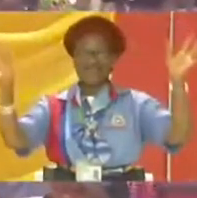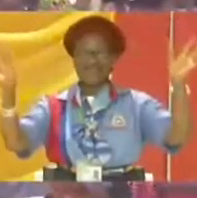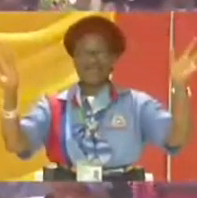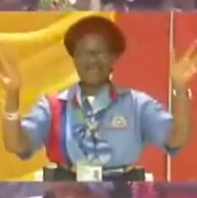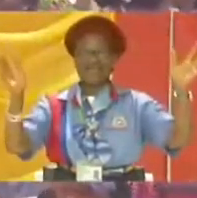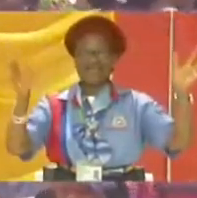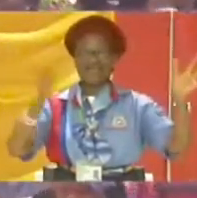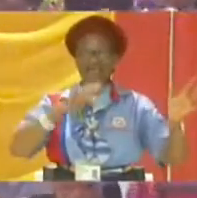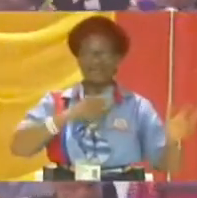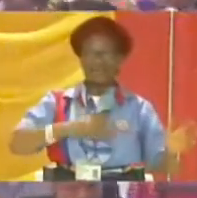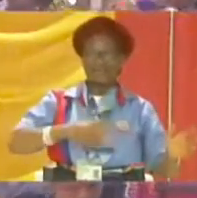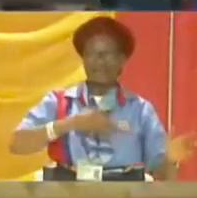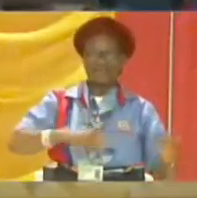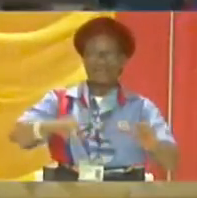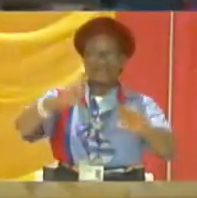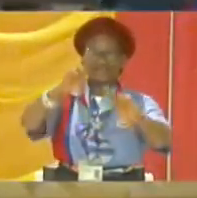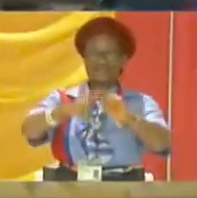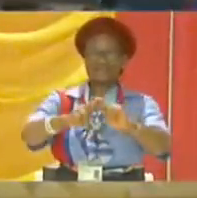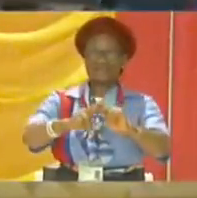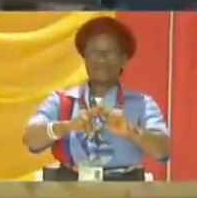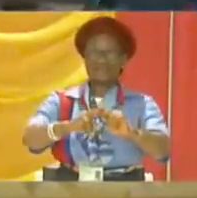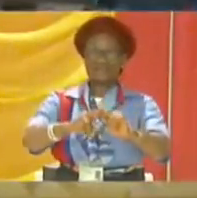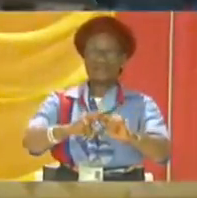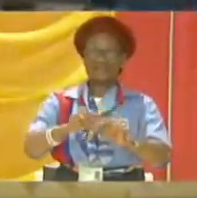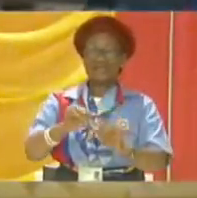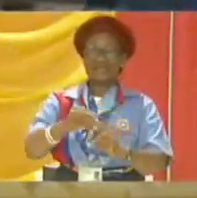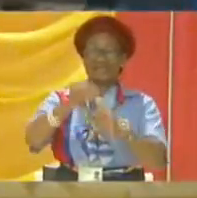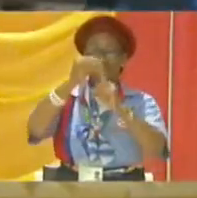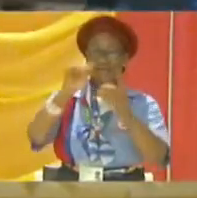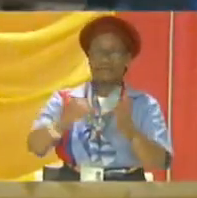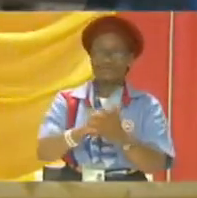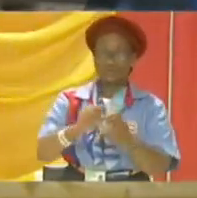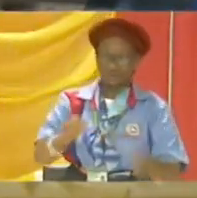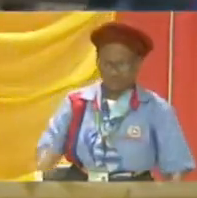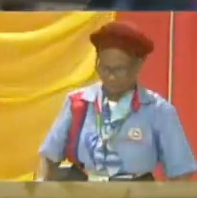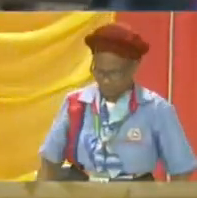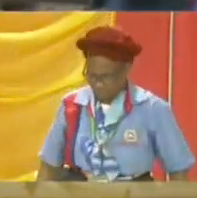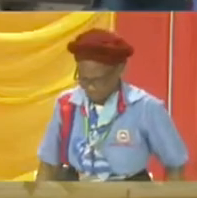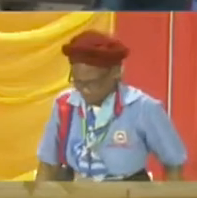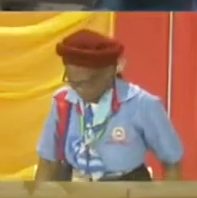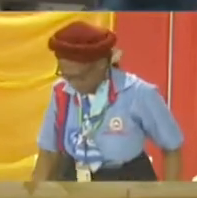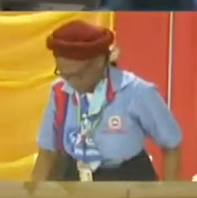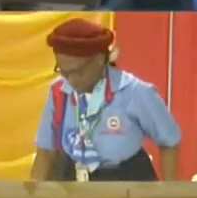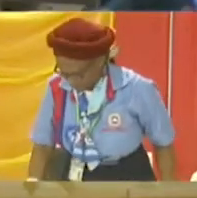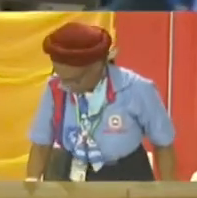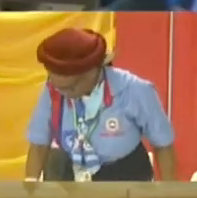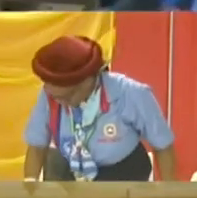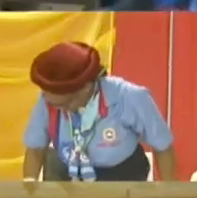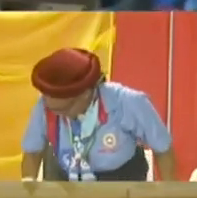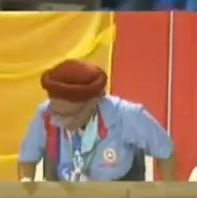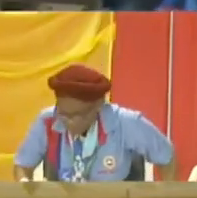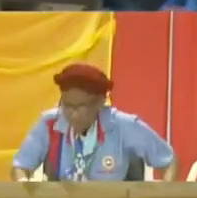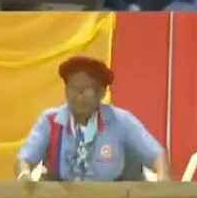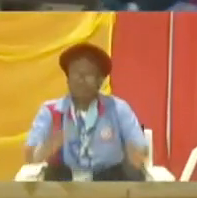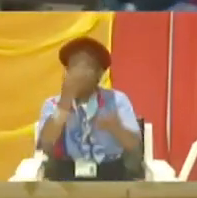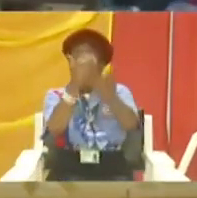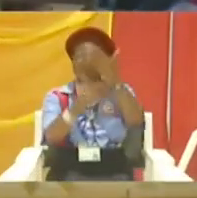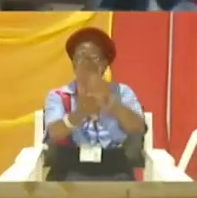And then you may be seated except those born in the month of August. If you